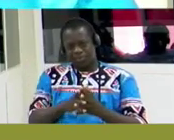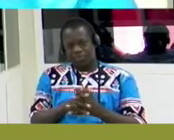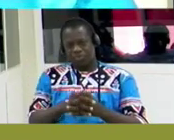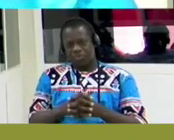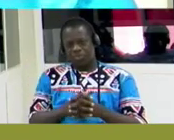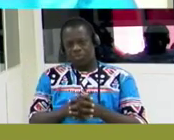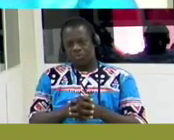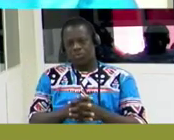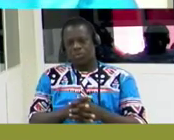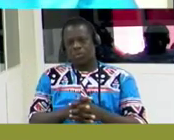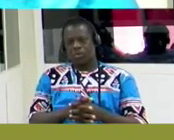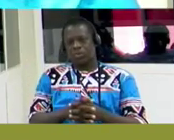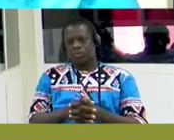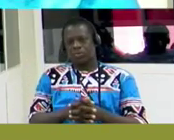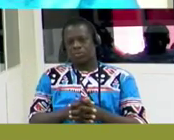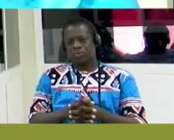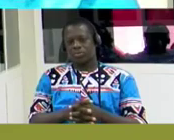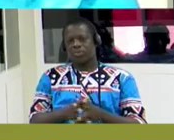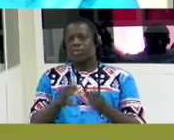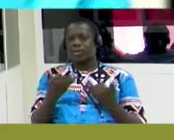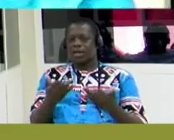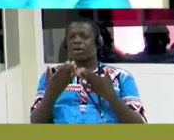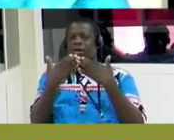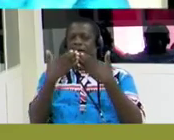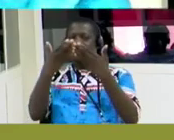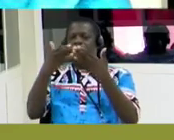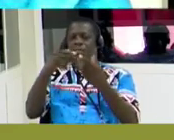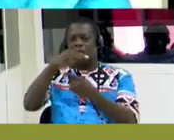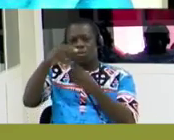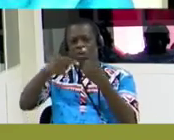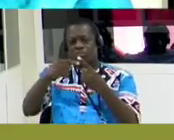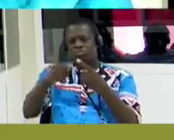Tell us about your educational background.